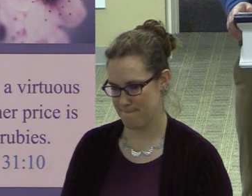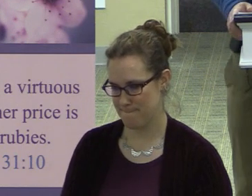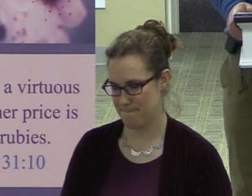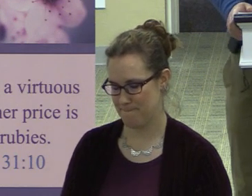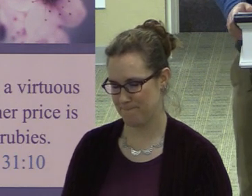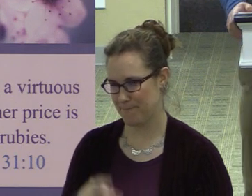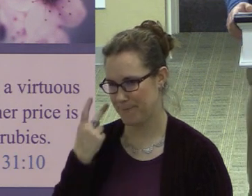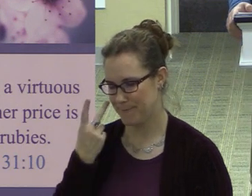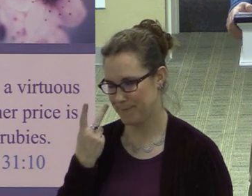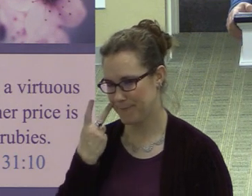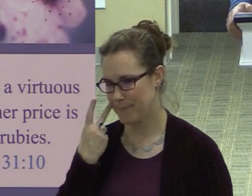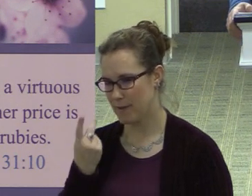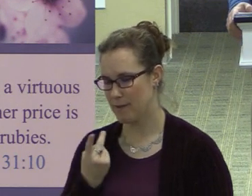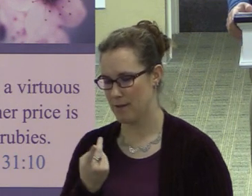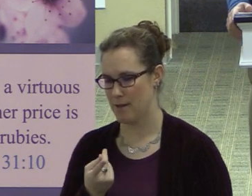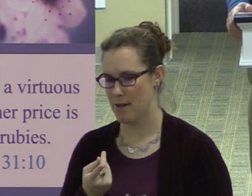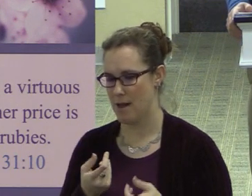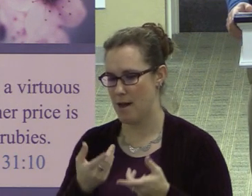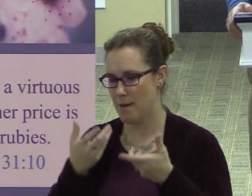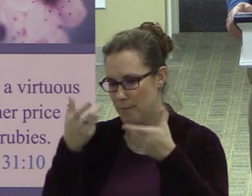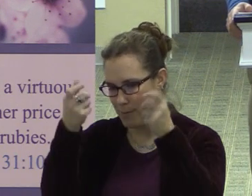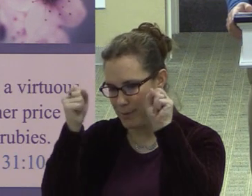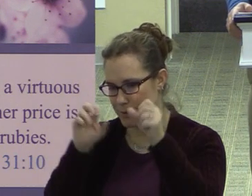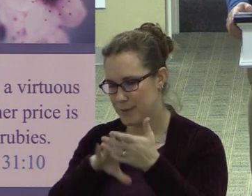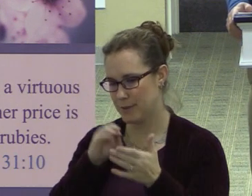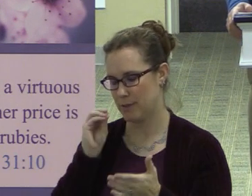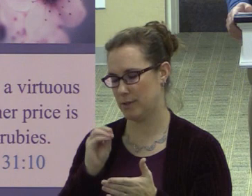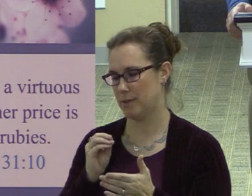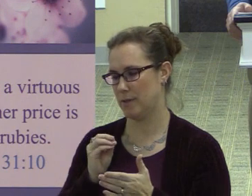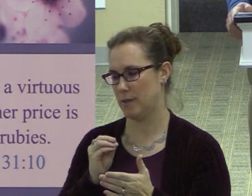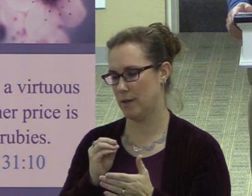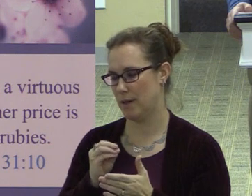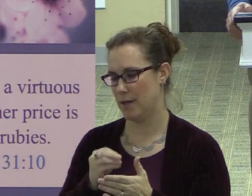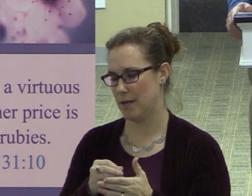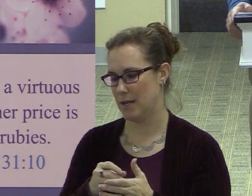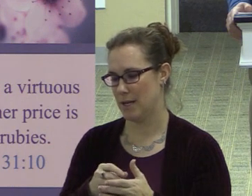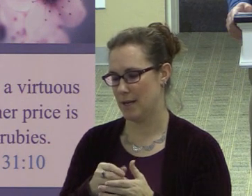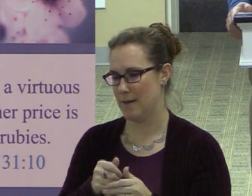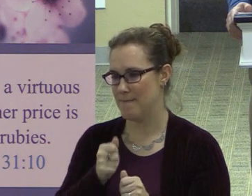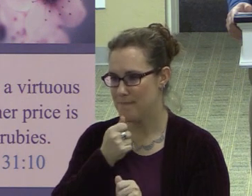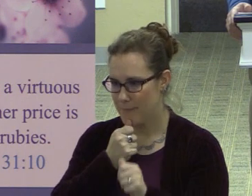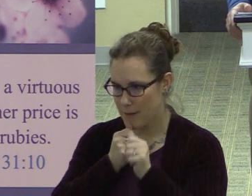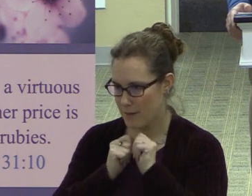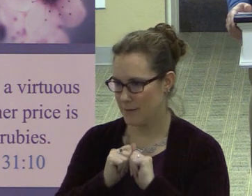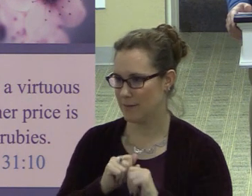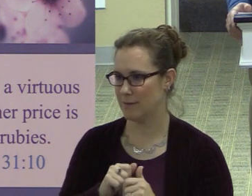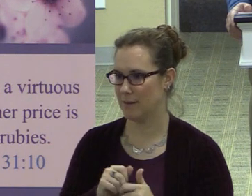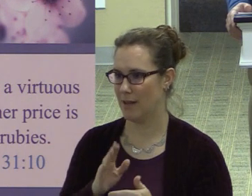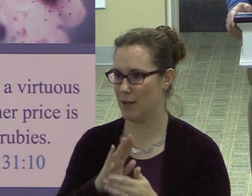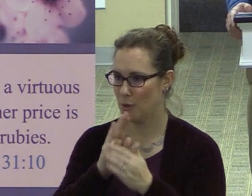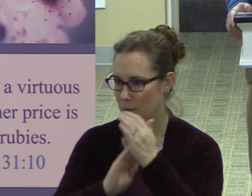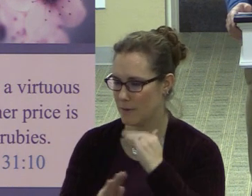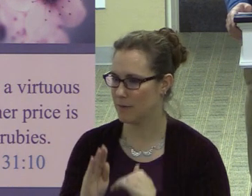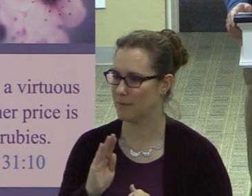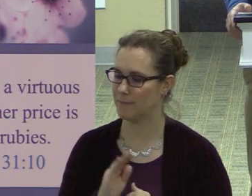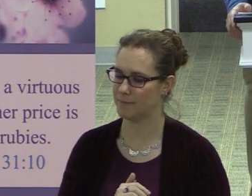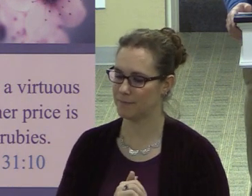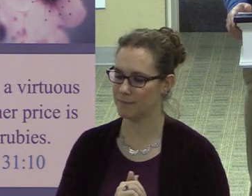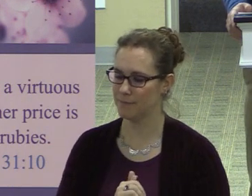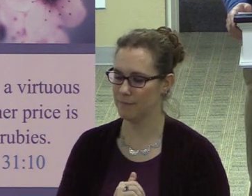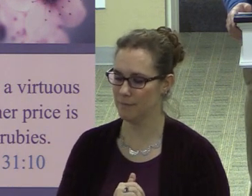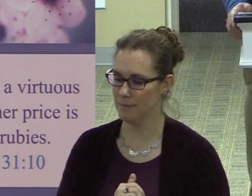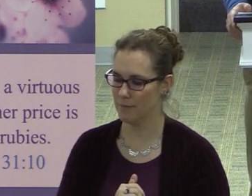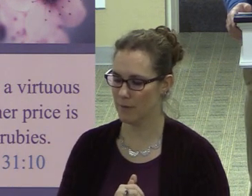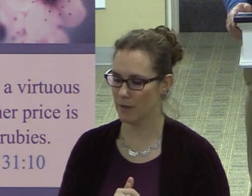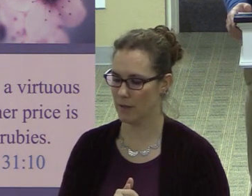And you see something Moses learned, a key trait that's he's gonna need: meekness and humility. The great leaders